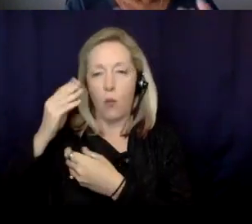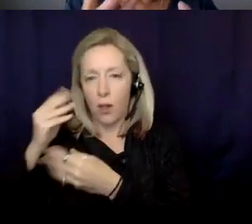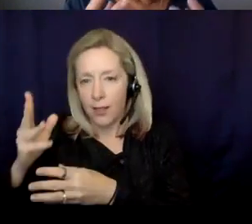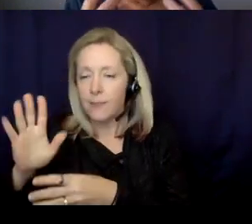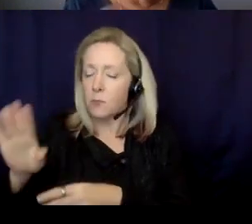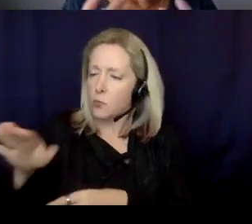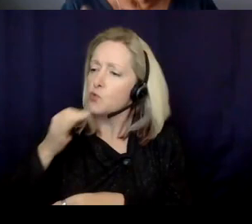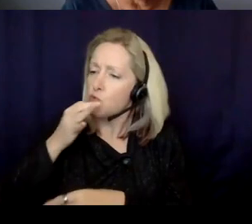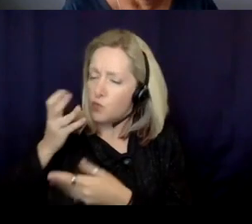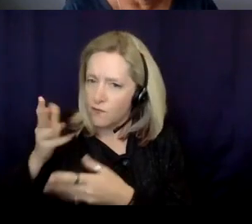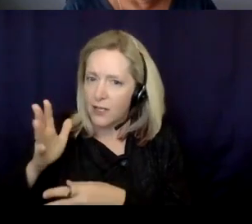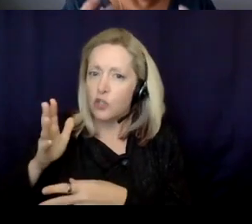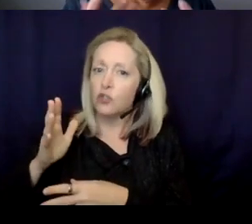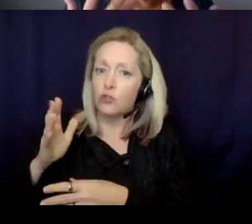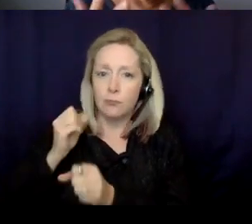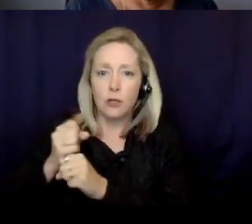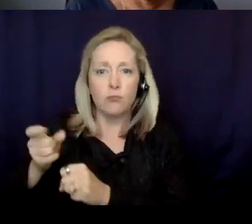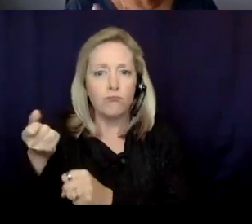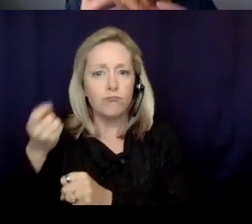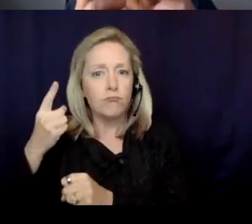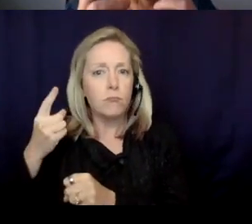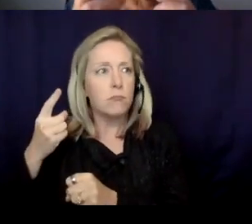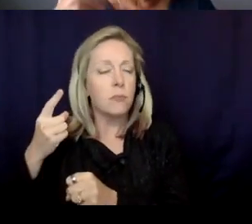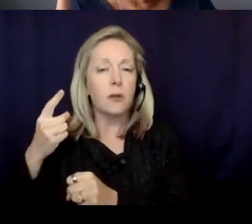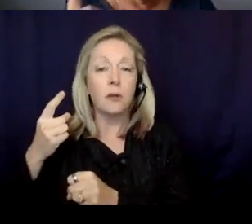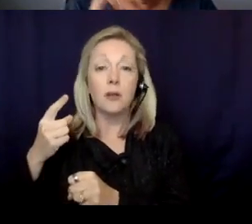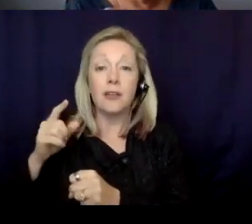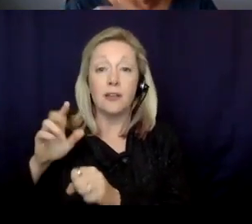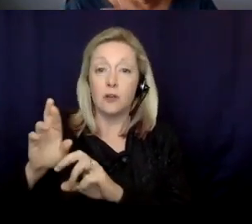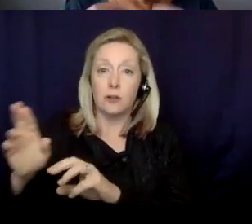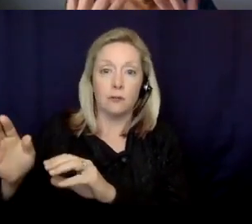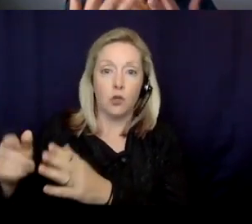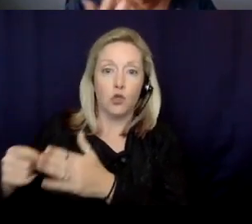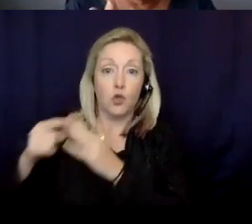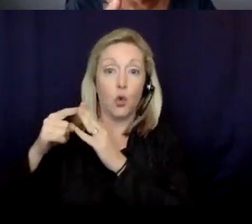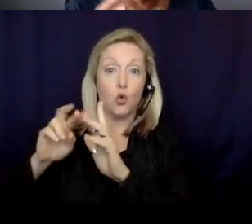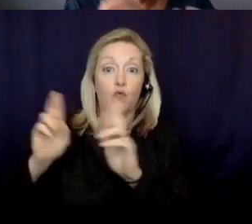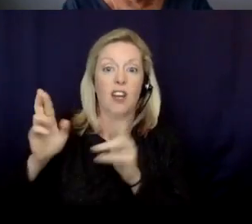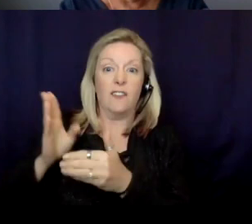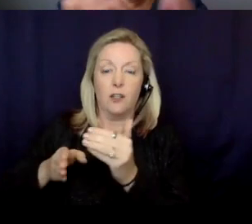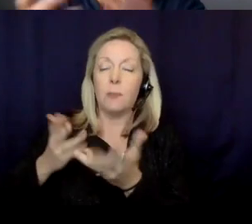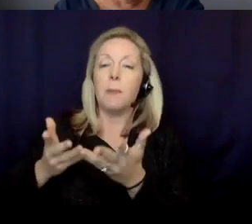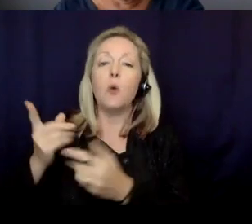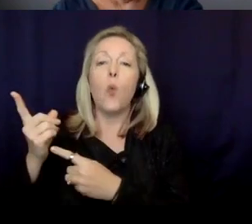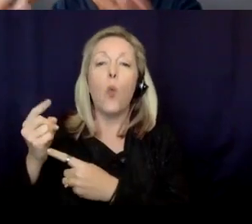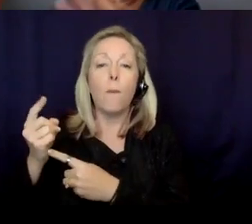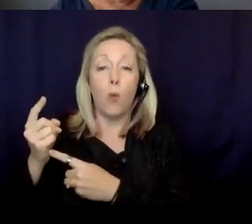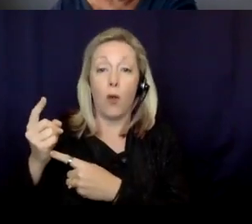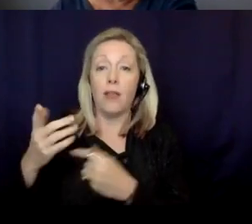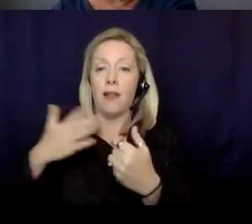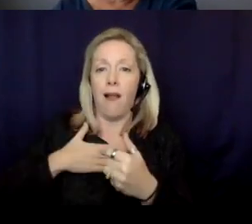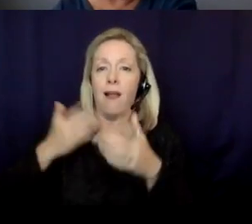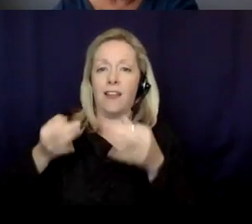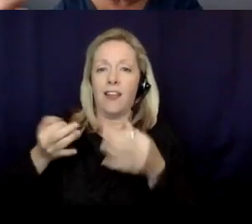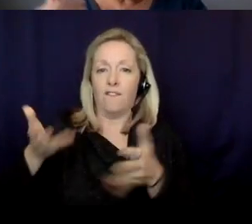and validate them. When they do want to terminate, we may do one more and then finished, and then we'll go